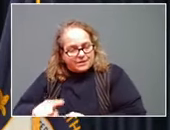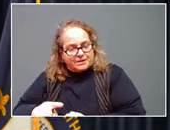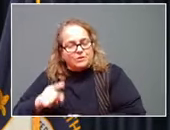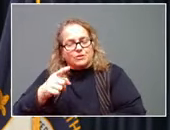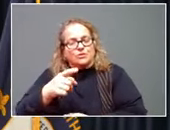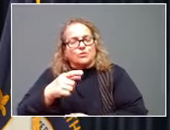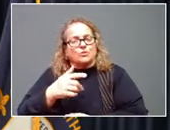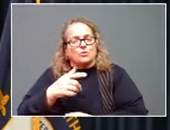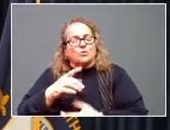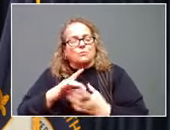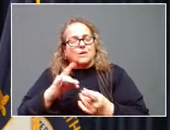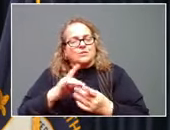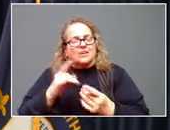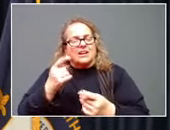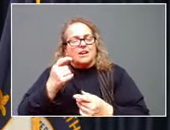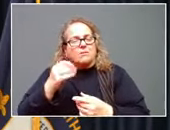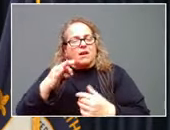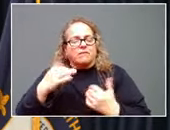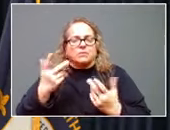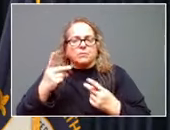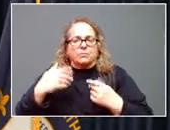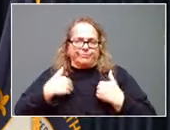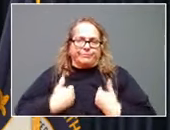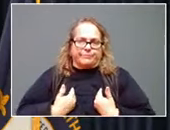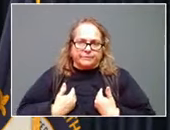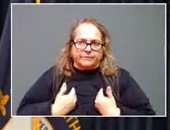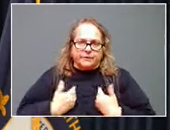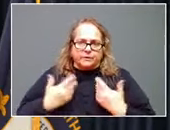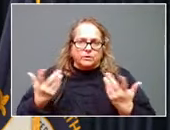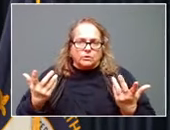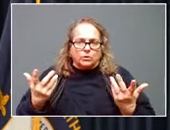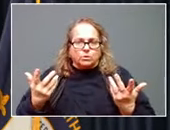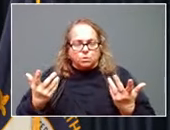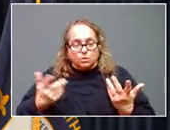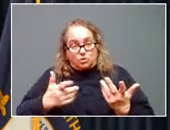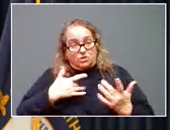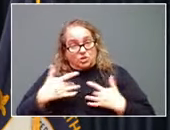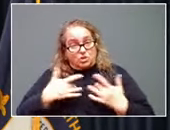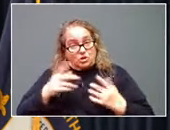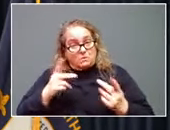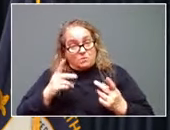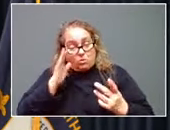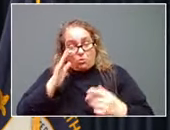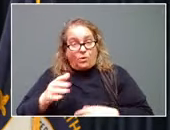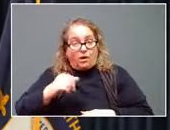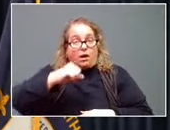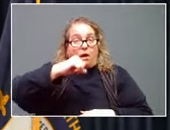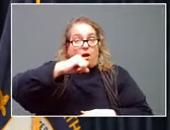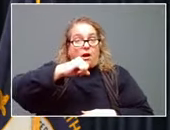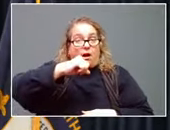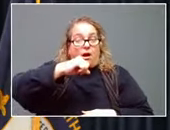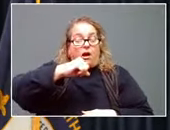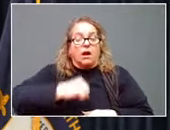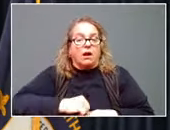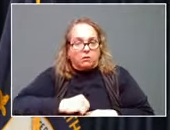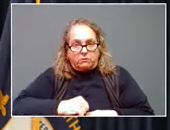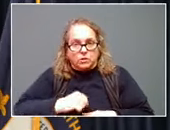there as well. Do you have concerns that maybe people could be letting their guards down a little bit sooner than you would like,